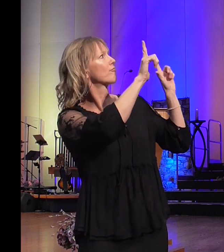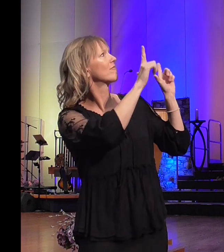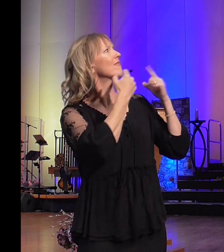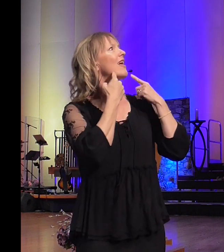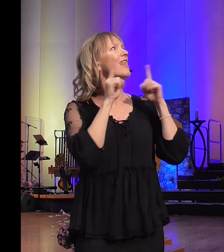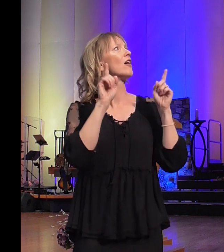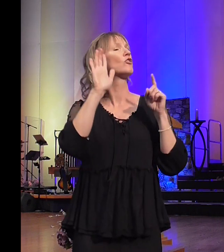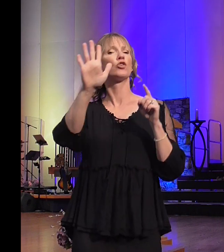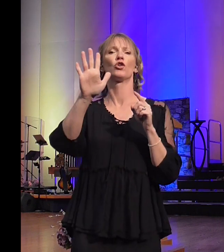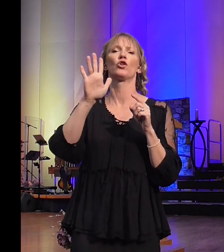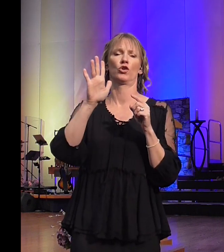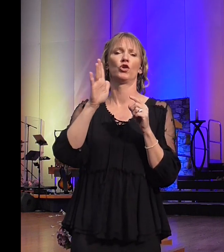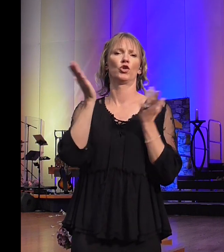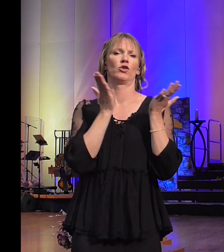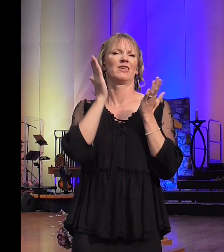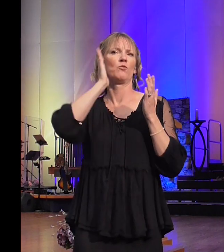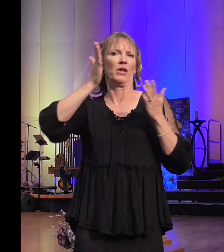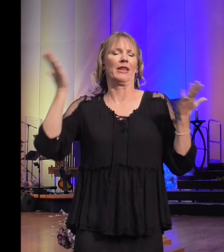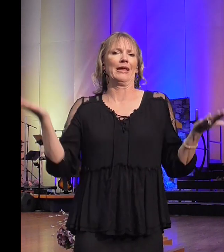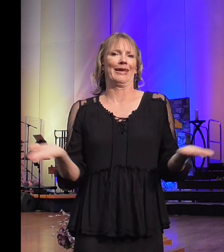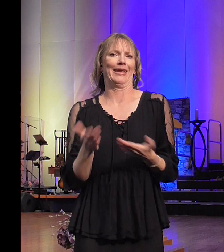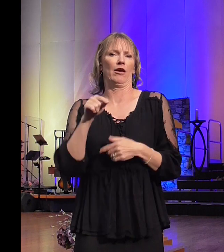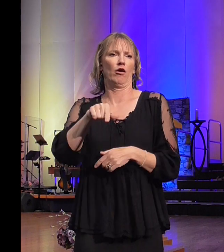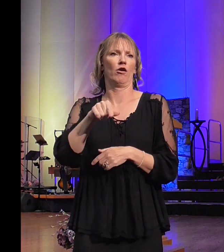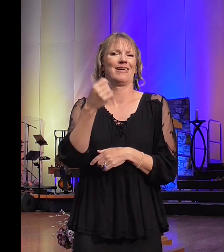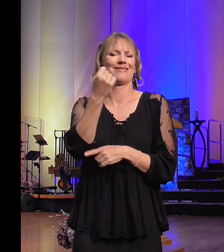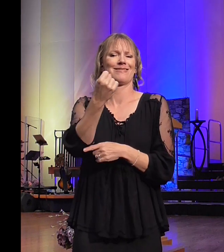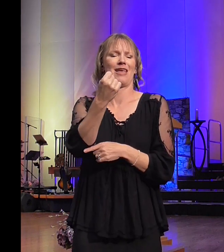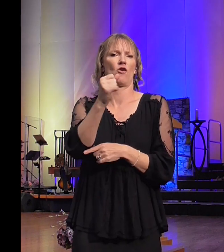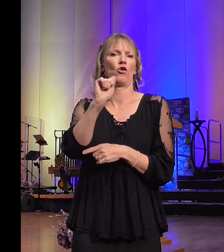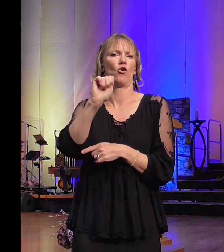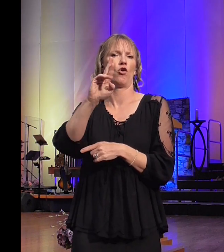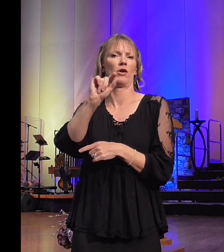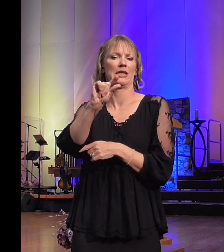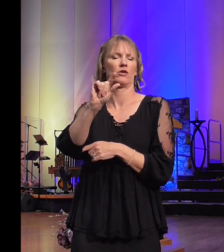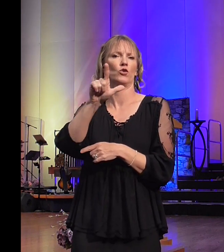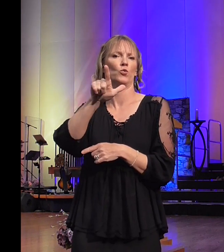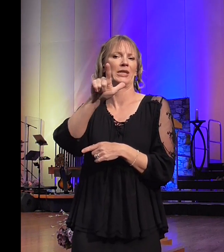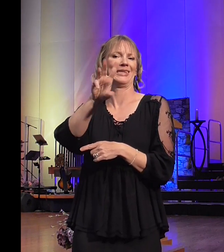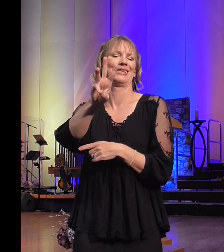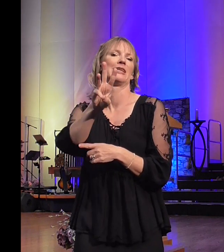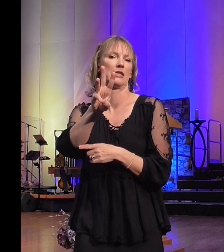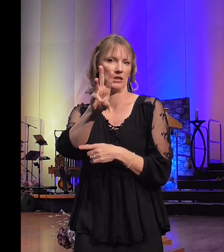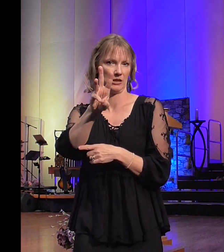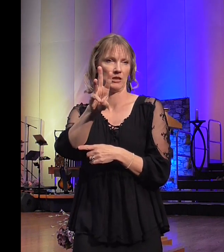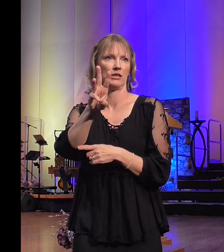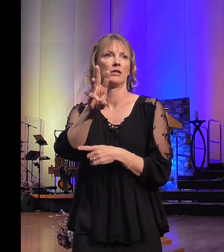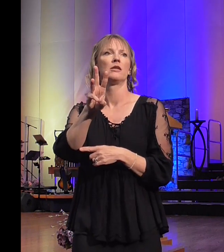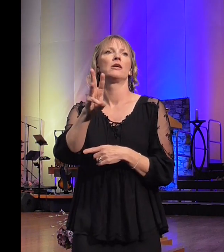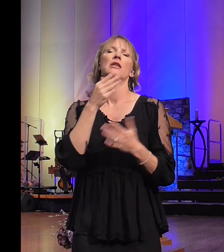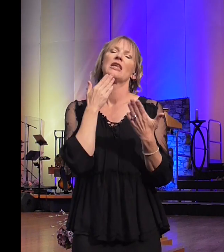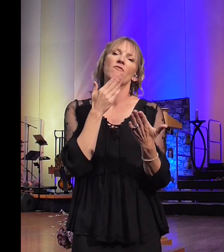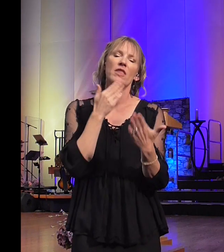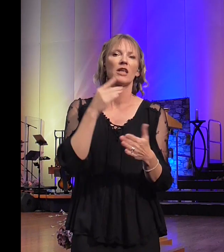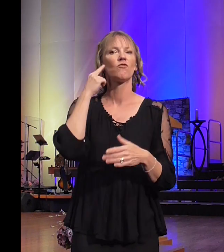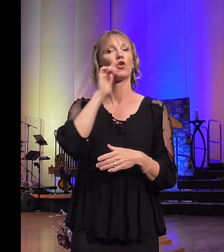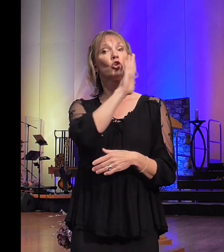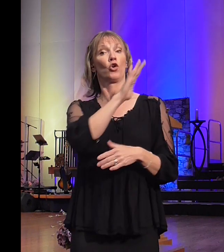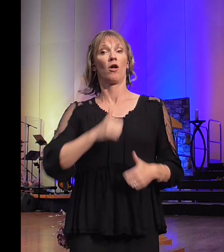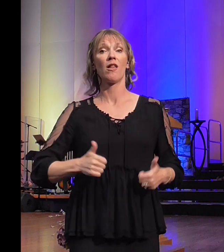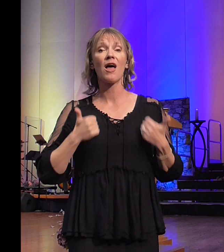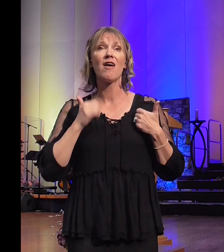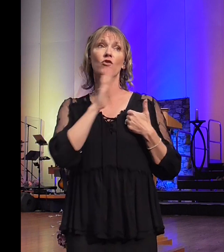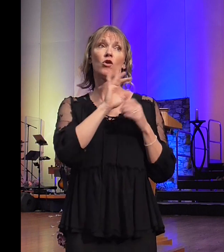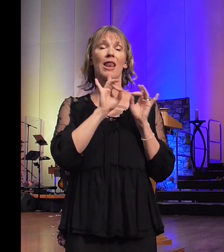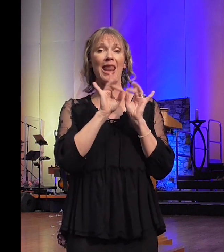that her memorial service will be held here at Mile High Church on Saturday, August 26th. And I just give thanks for her light and